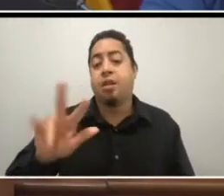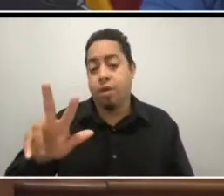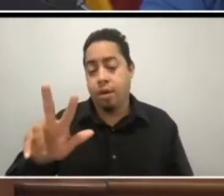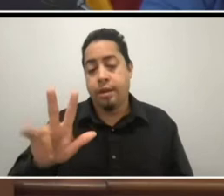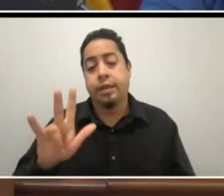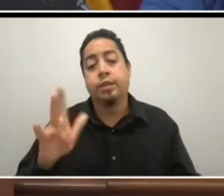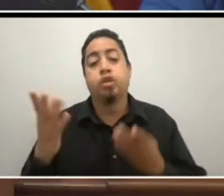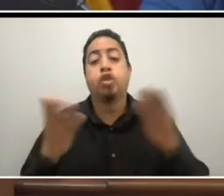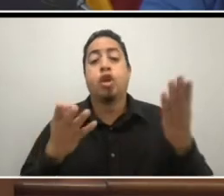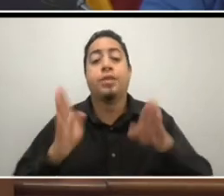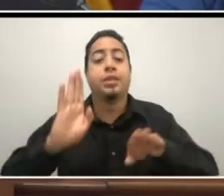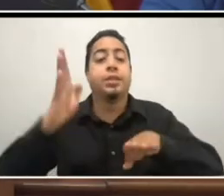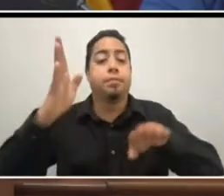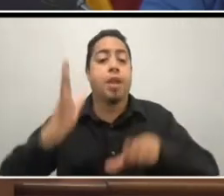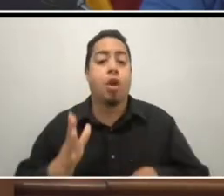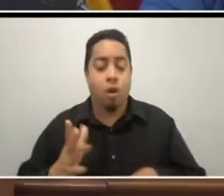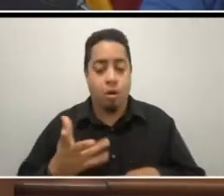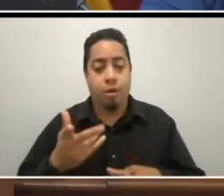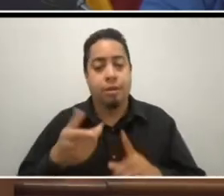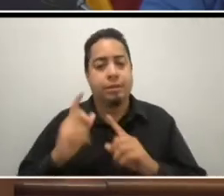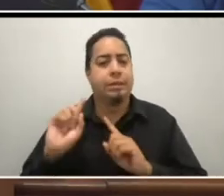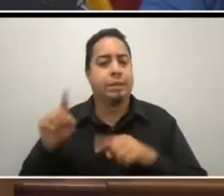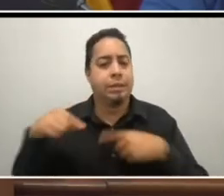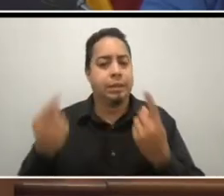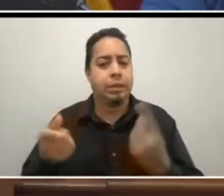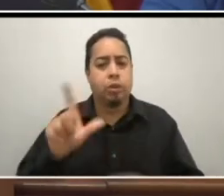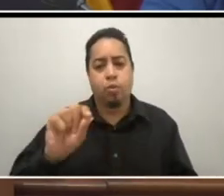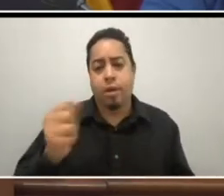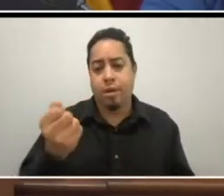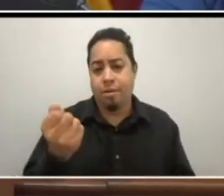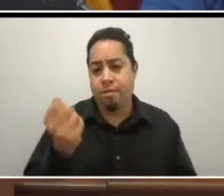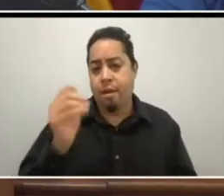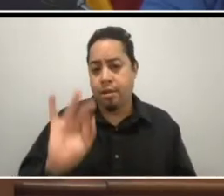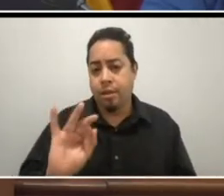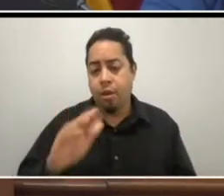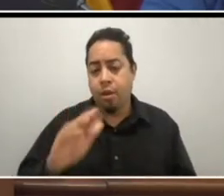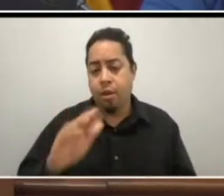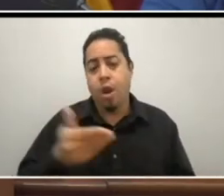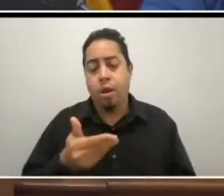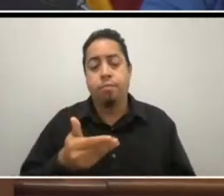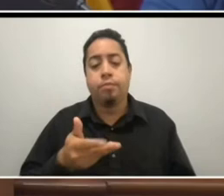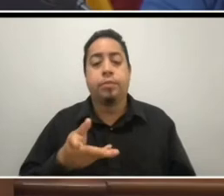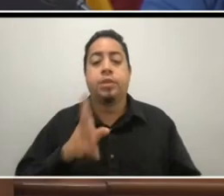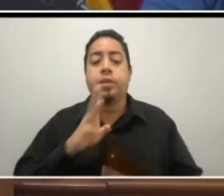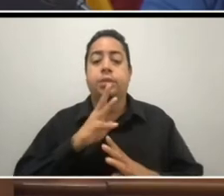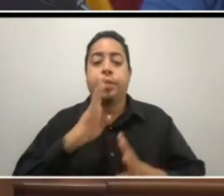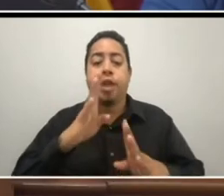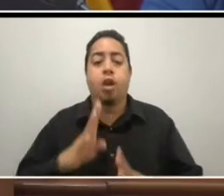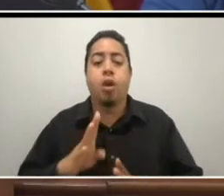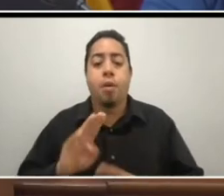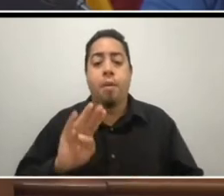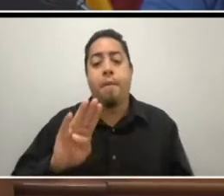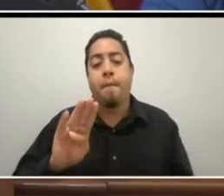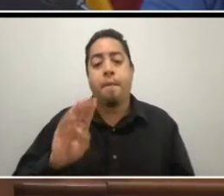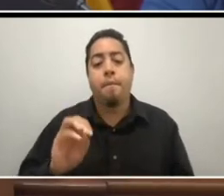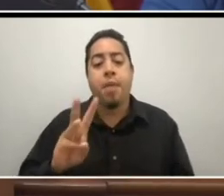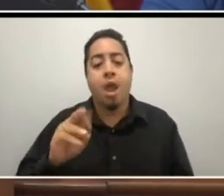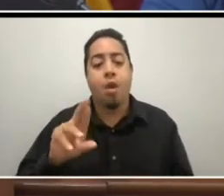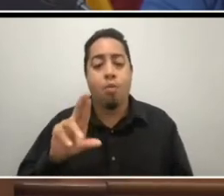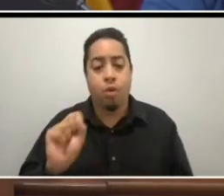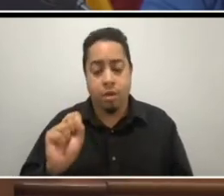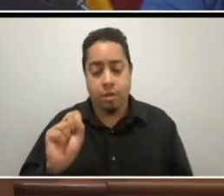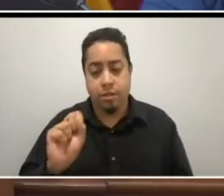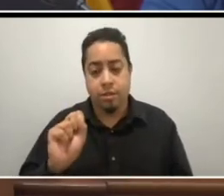as Speaker since 2019. Welcome, Speaker Bowers. Brad Raffensperger is